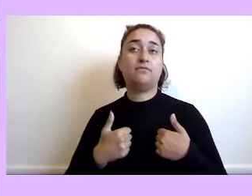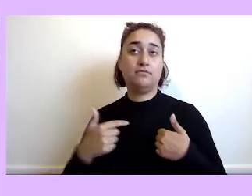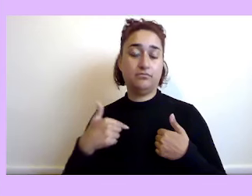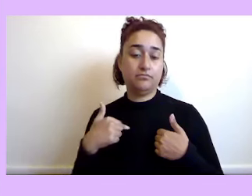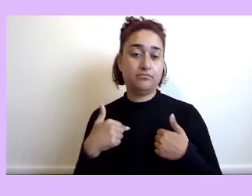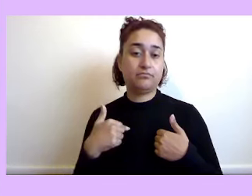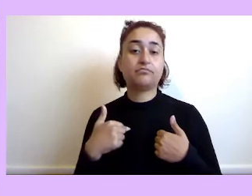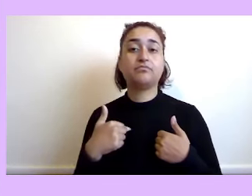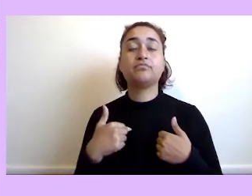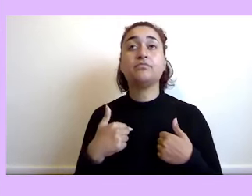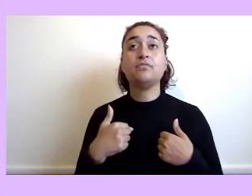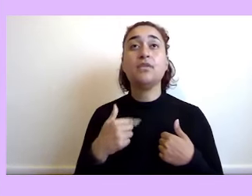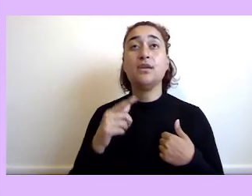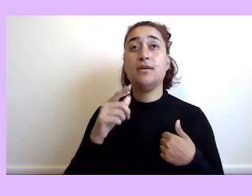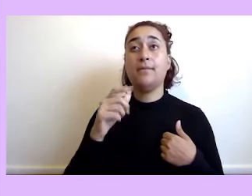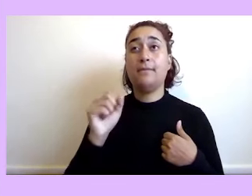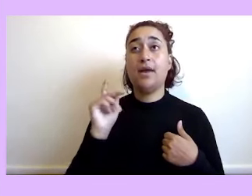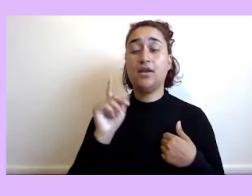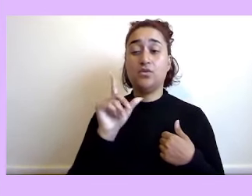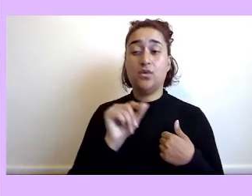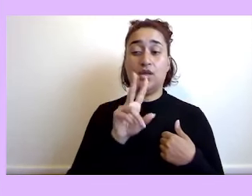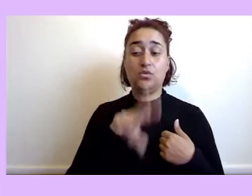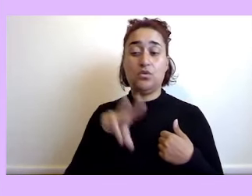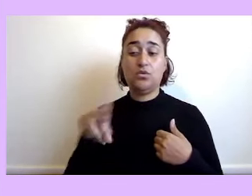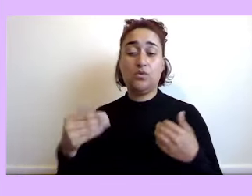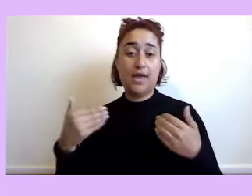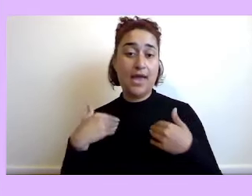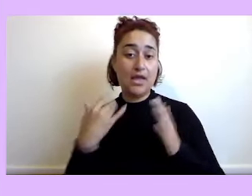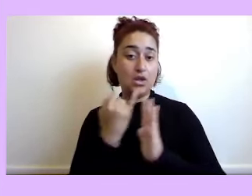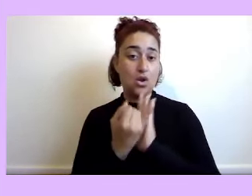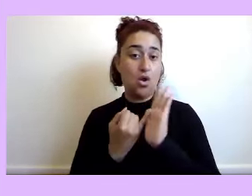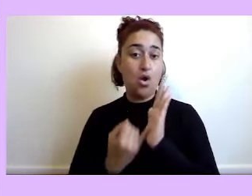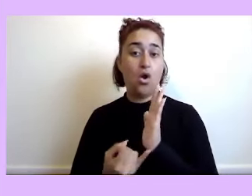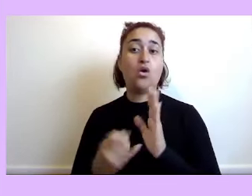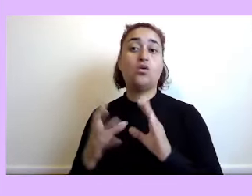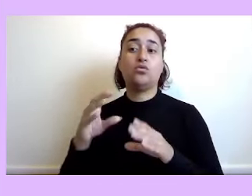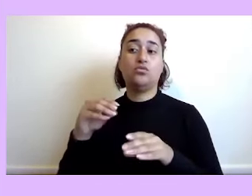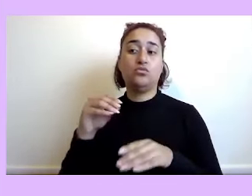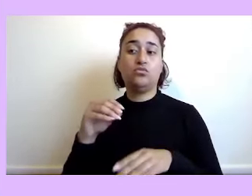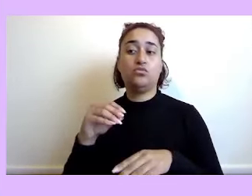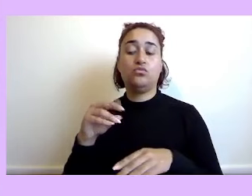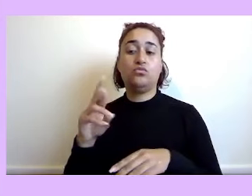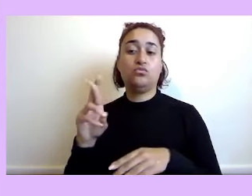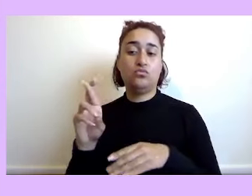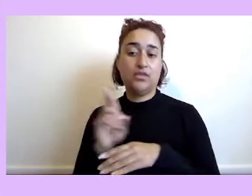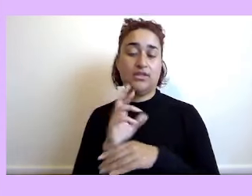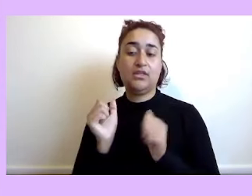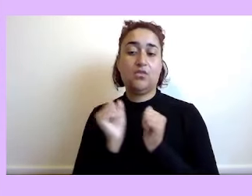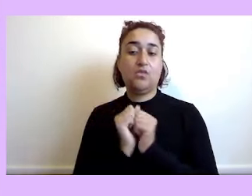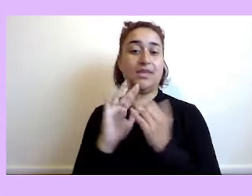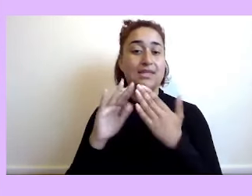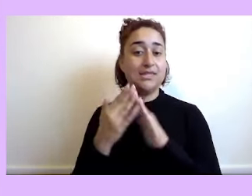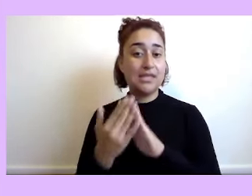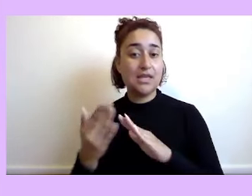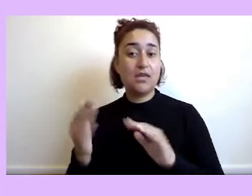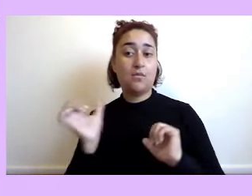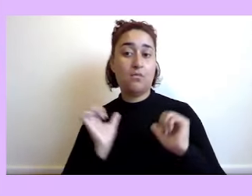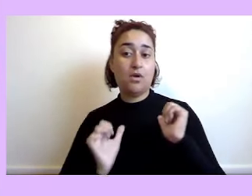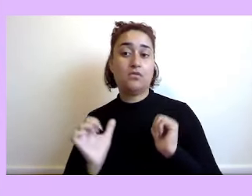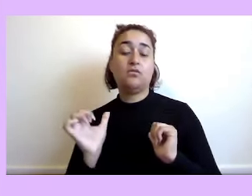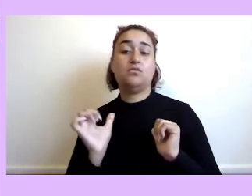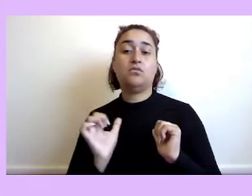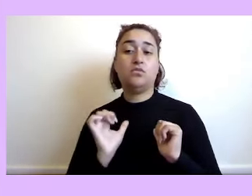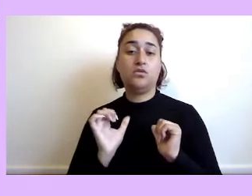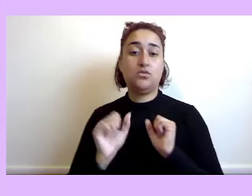in 2022, I had an art residency with the city of Boston, which produced a play in my neighborhood about